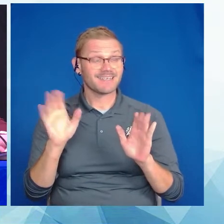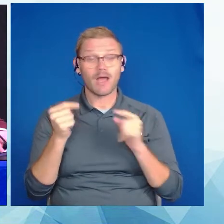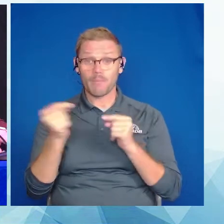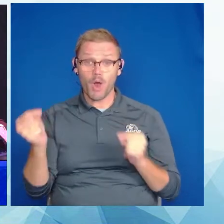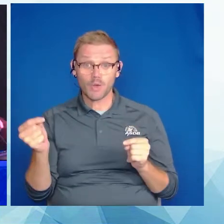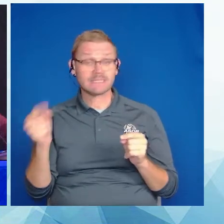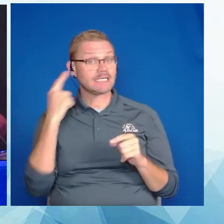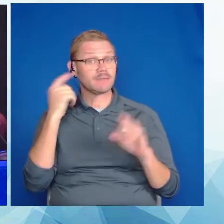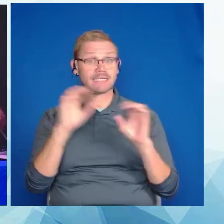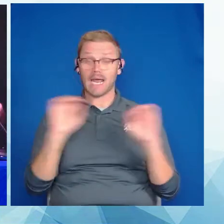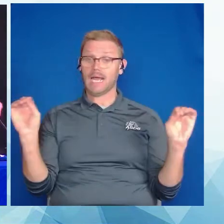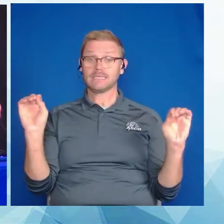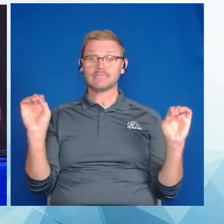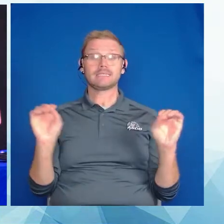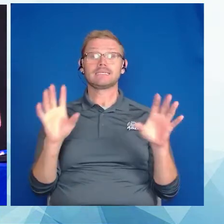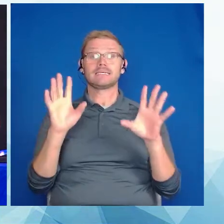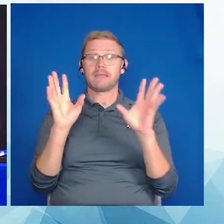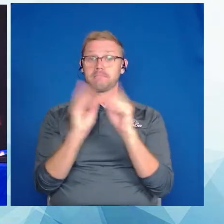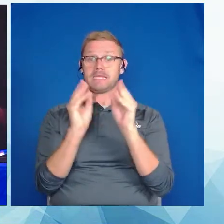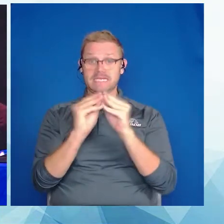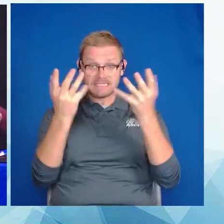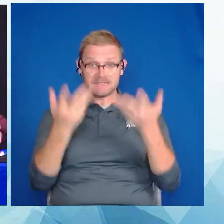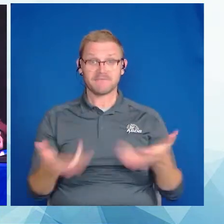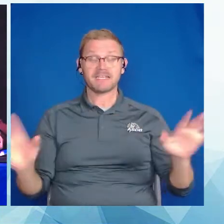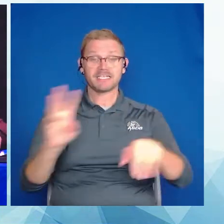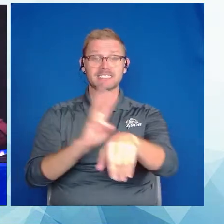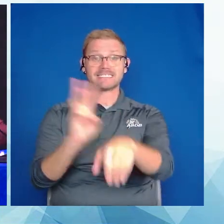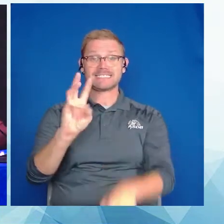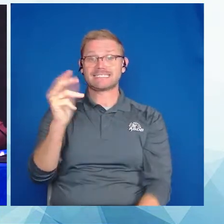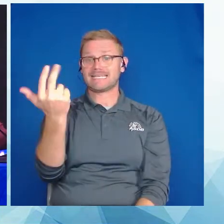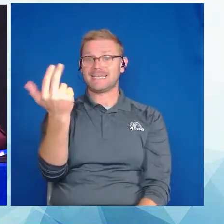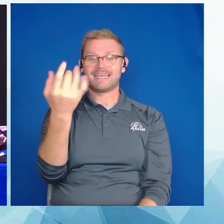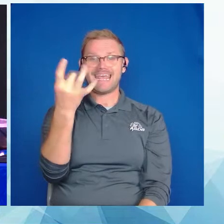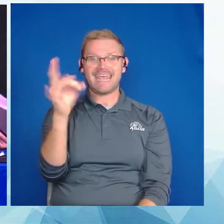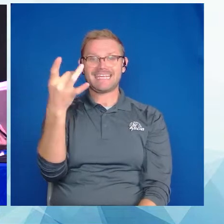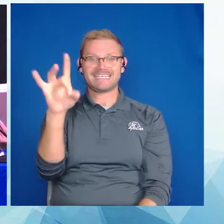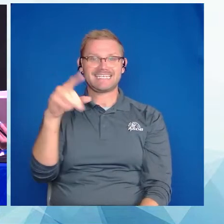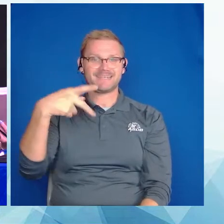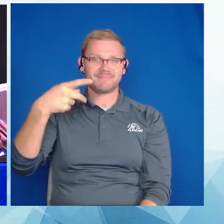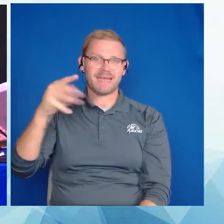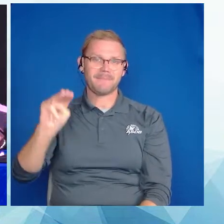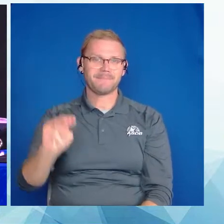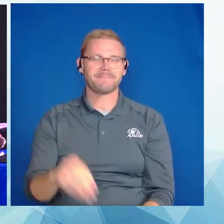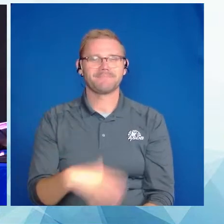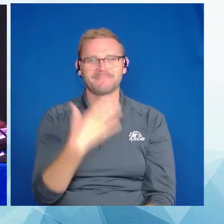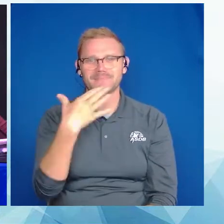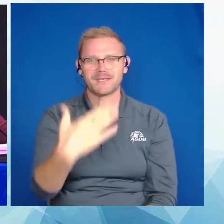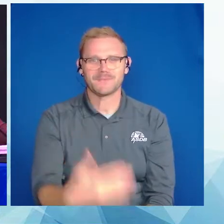Opposed? Hearing none. The meeting is now adjourned at 6:18 p.m.